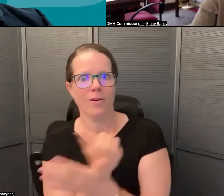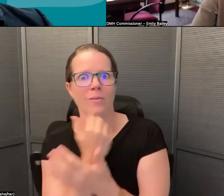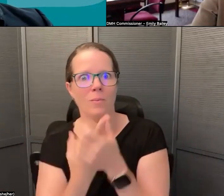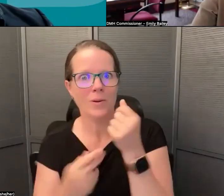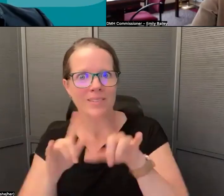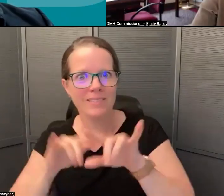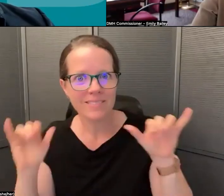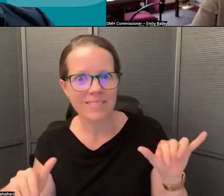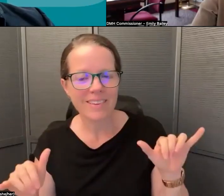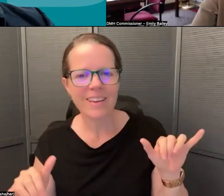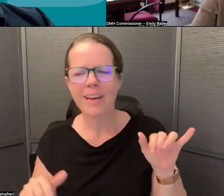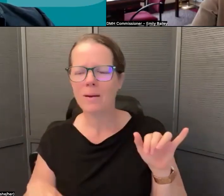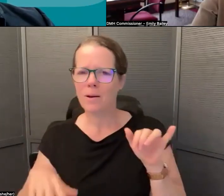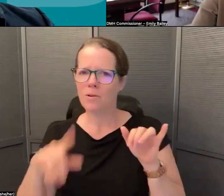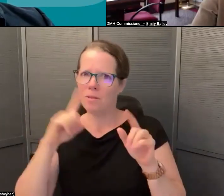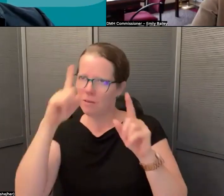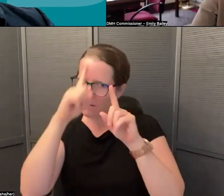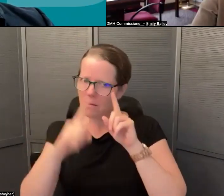delivery.